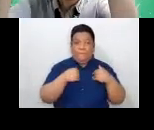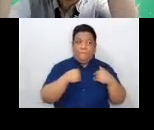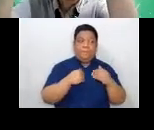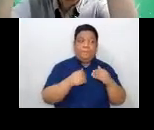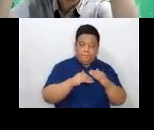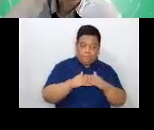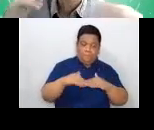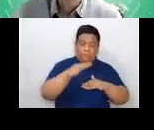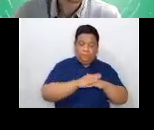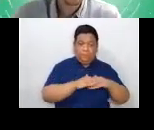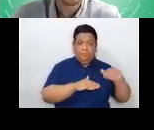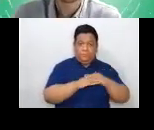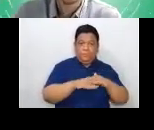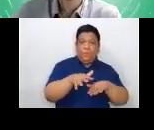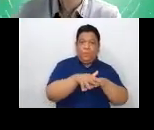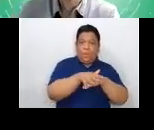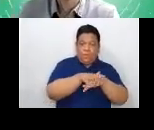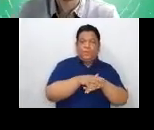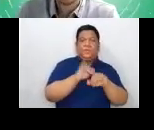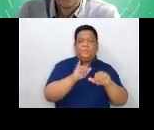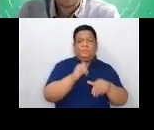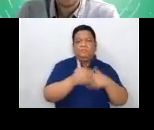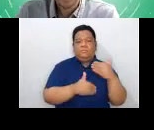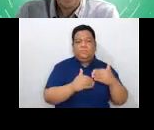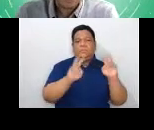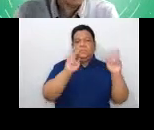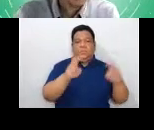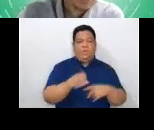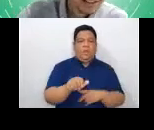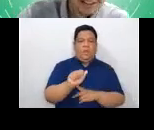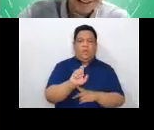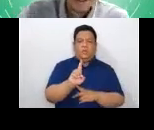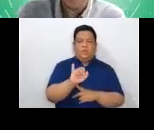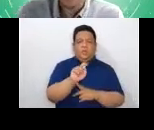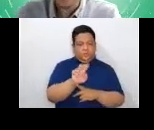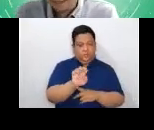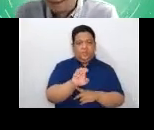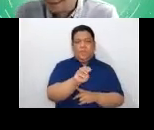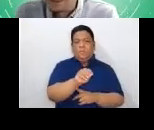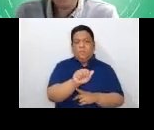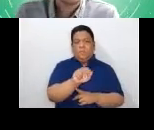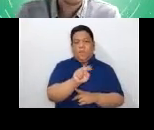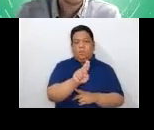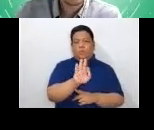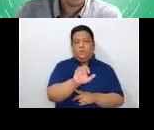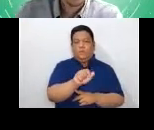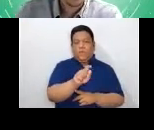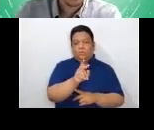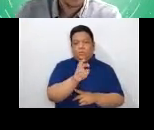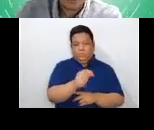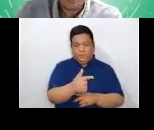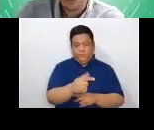layer by layer, that is a form of additive manufacturing. And if you look at this list, I believe Nico, one of